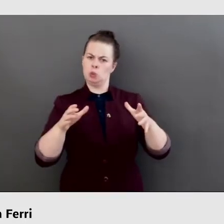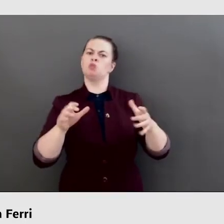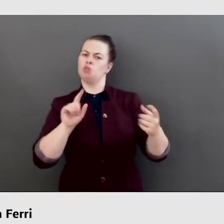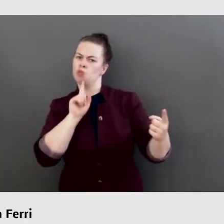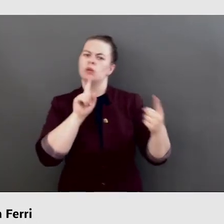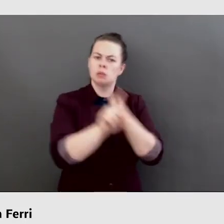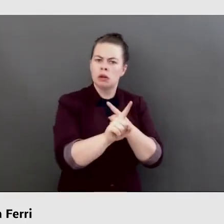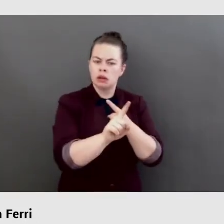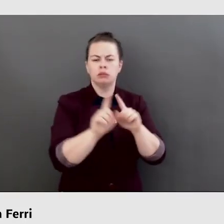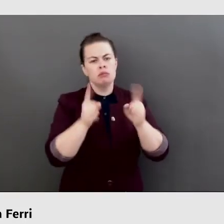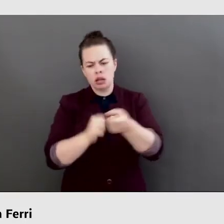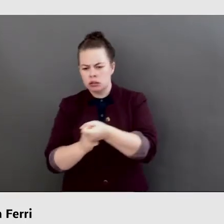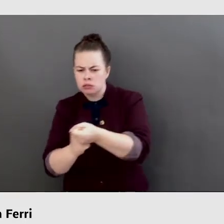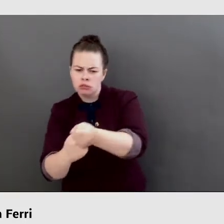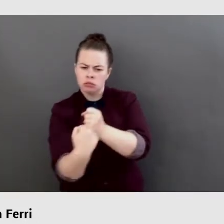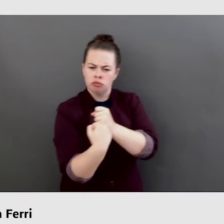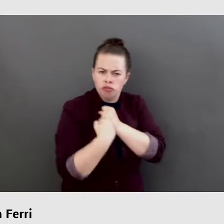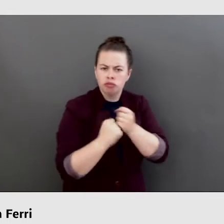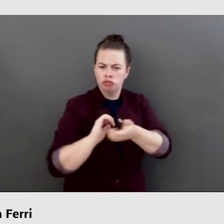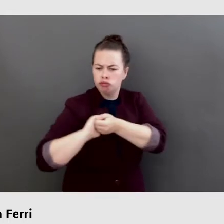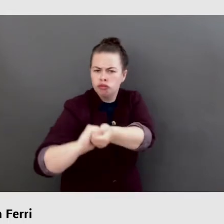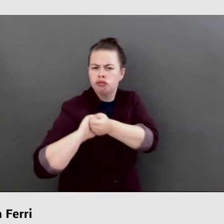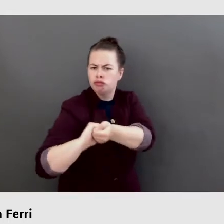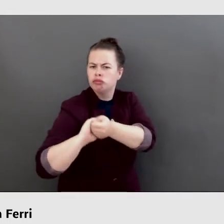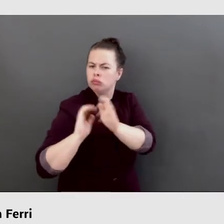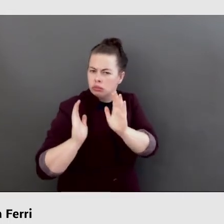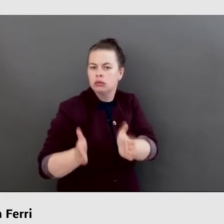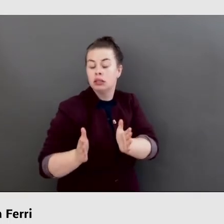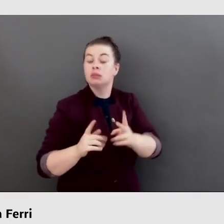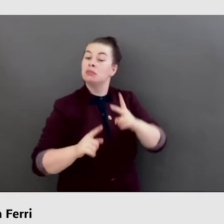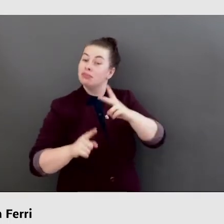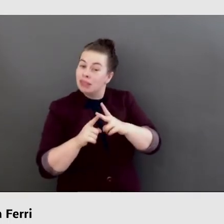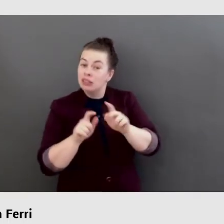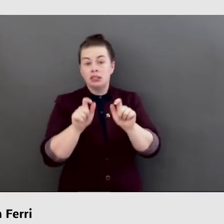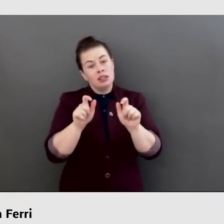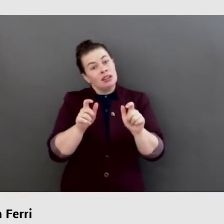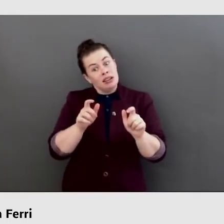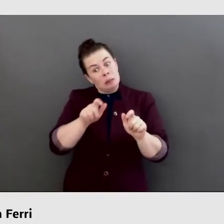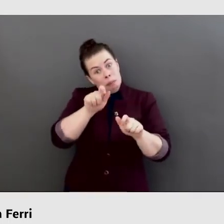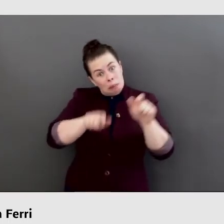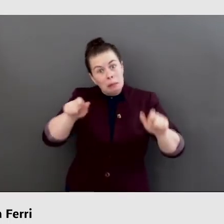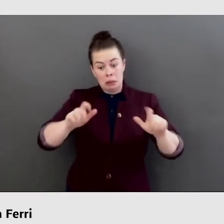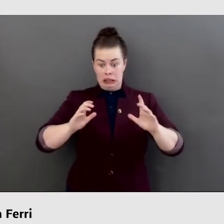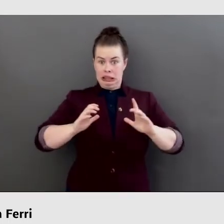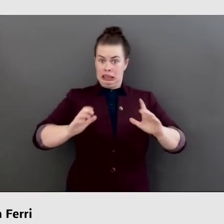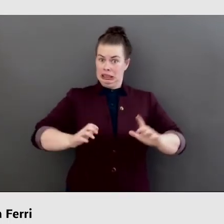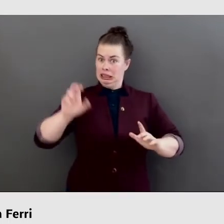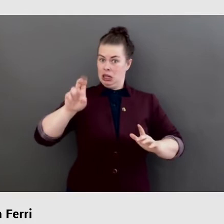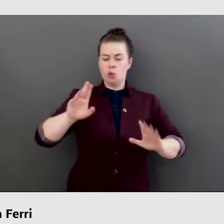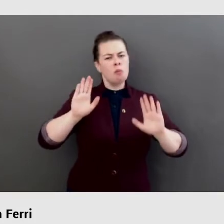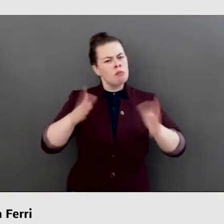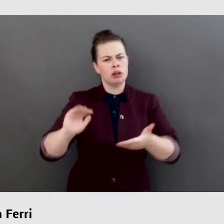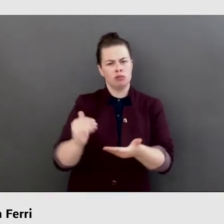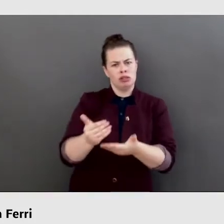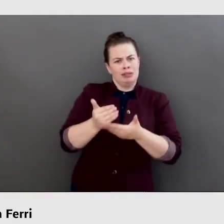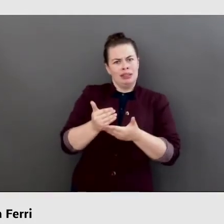yet there is the need of coordination and solidarity across the member states. We also understand that the protection of fundamental rights